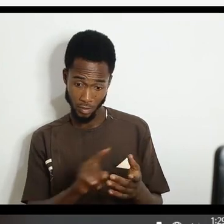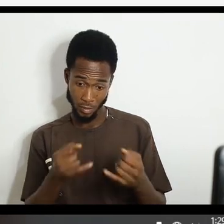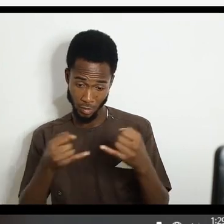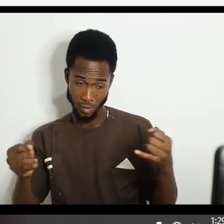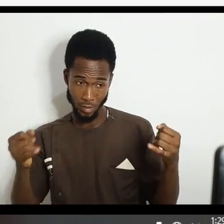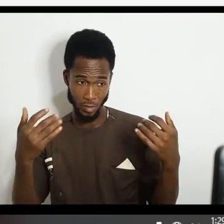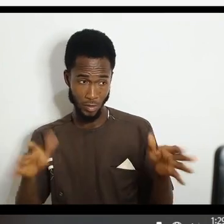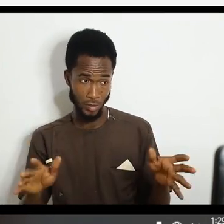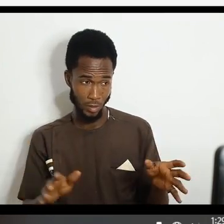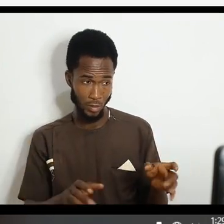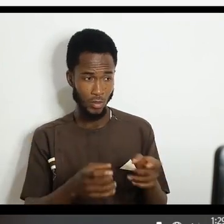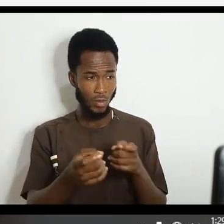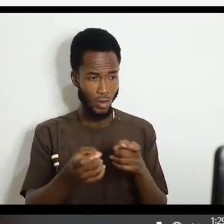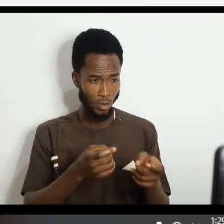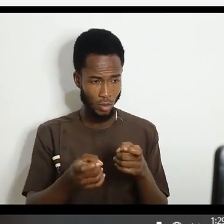it